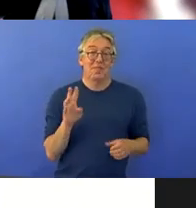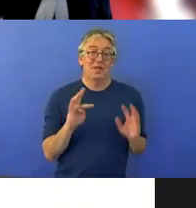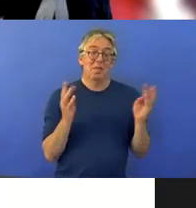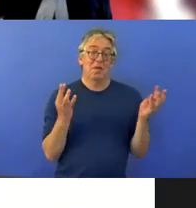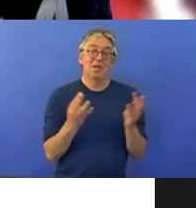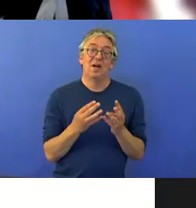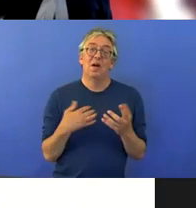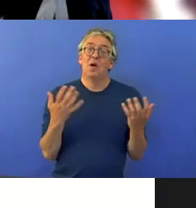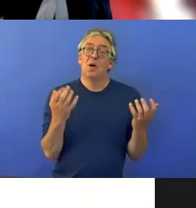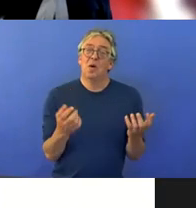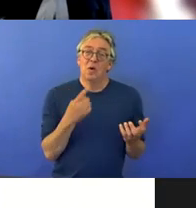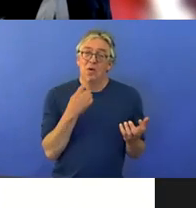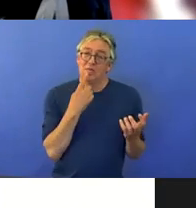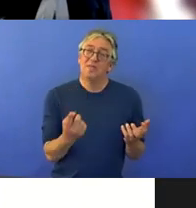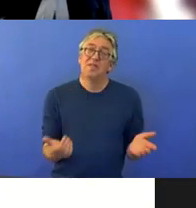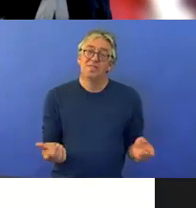reinforce these